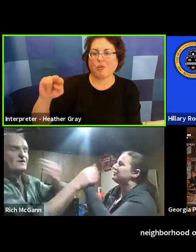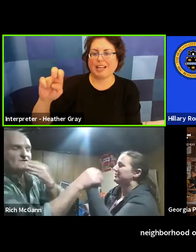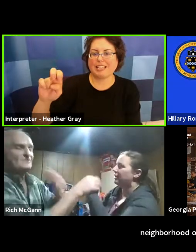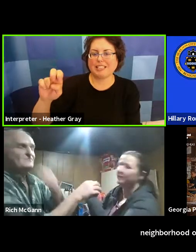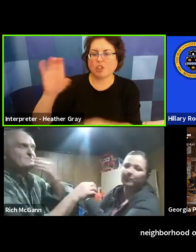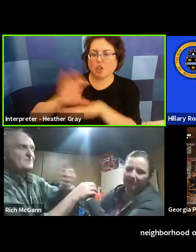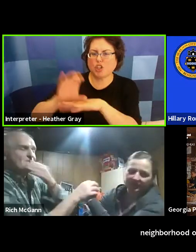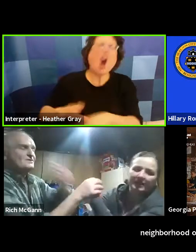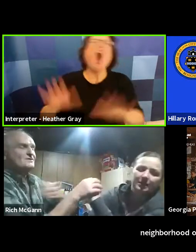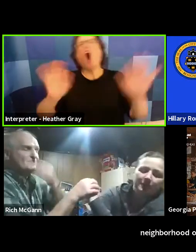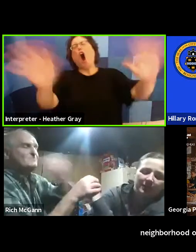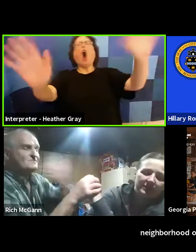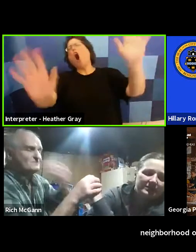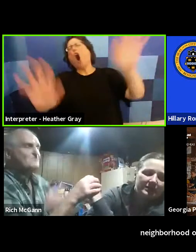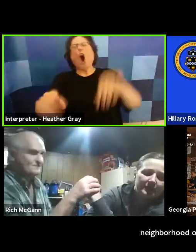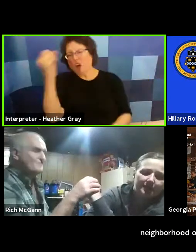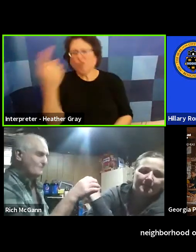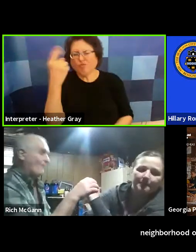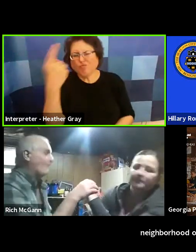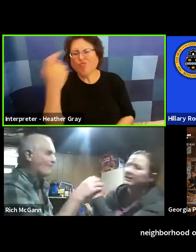Perfect. Thank you. I know where that is. Thank you.